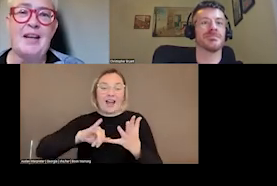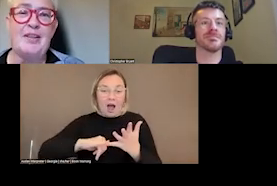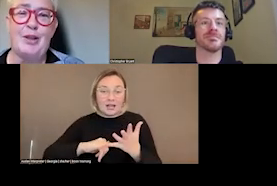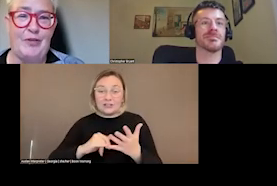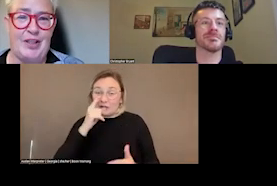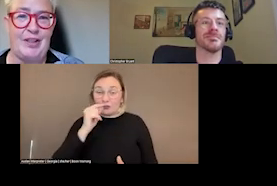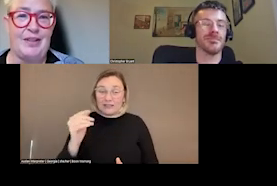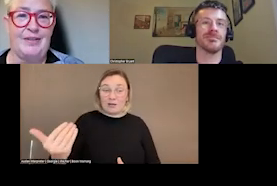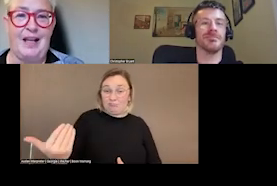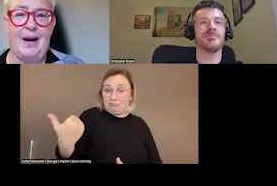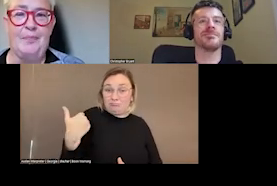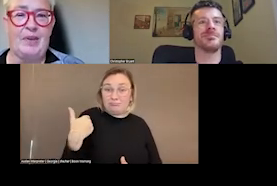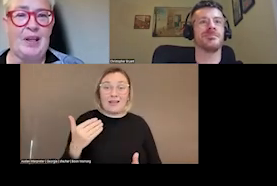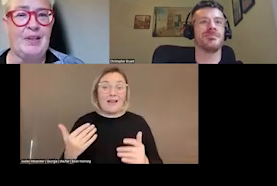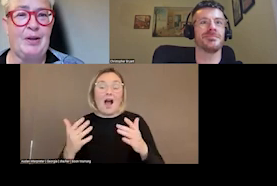contact Artist Services.